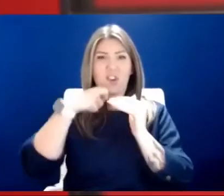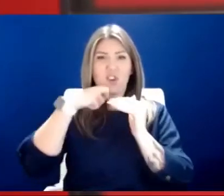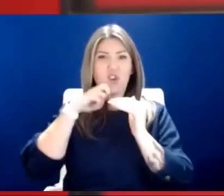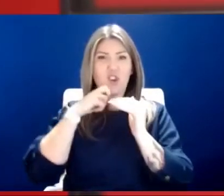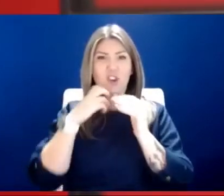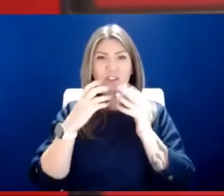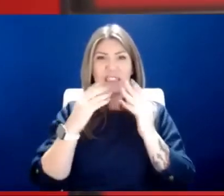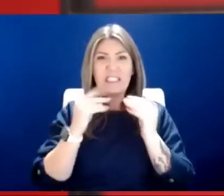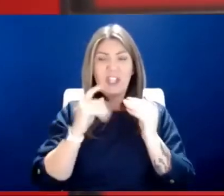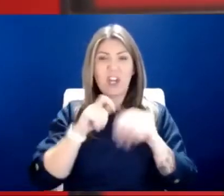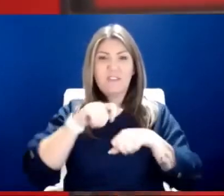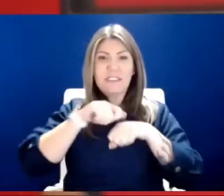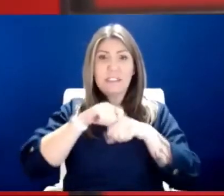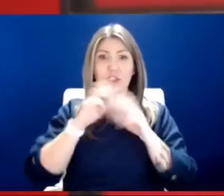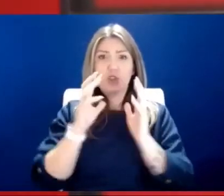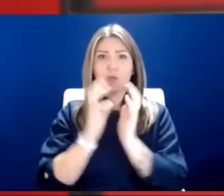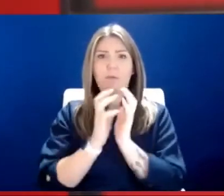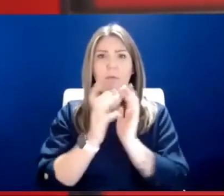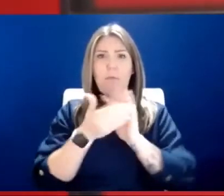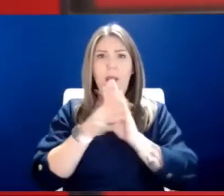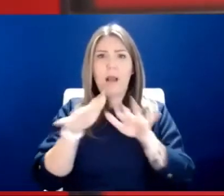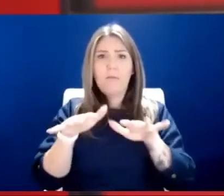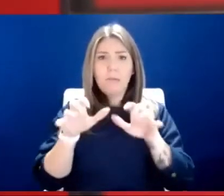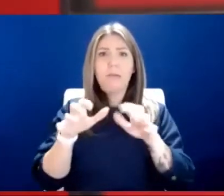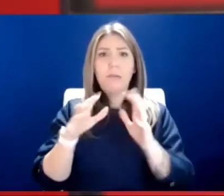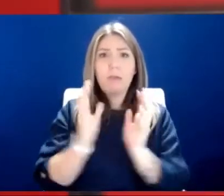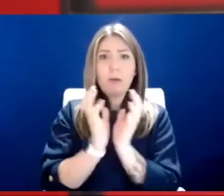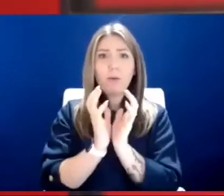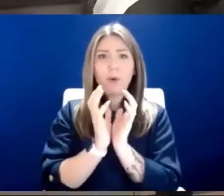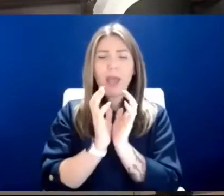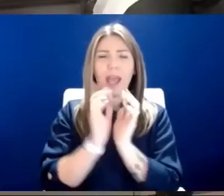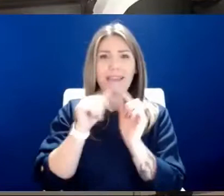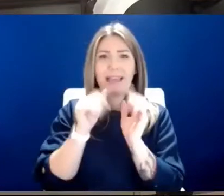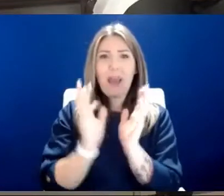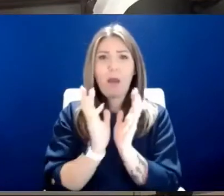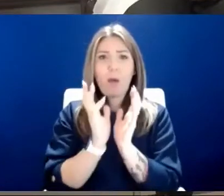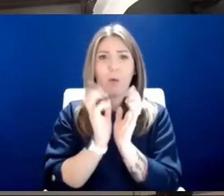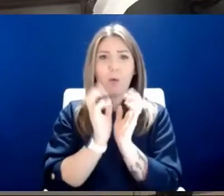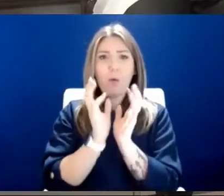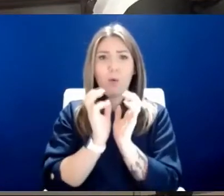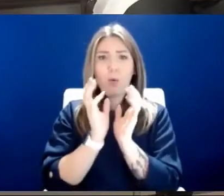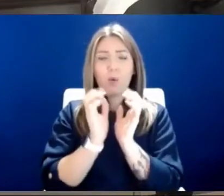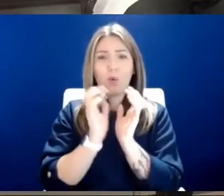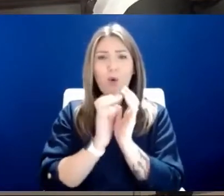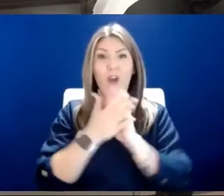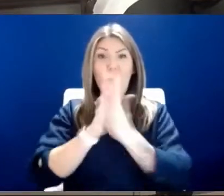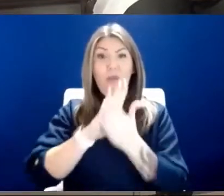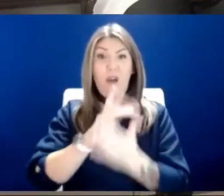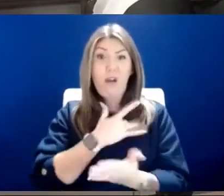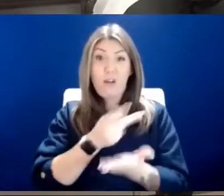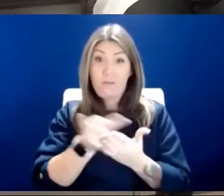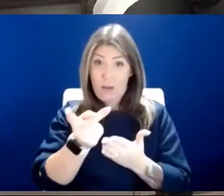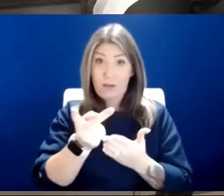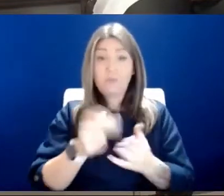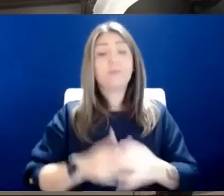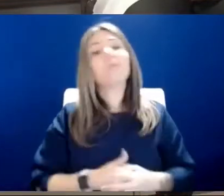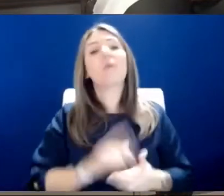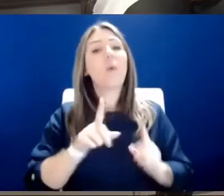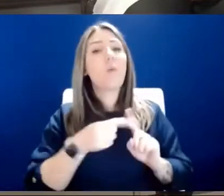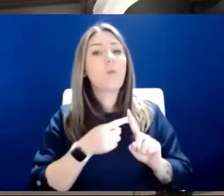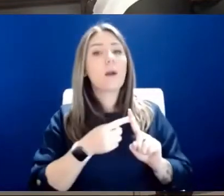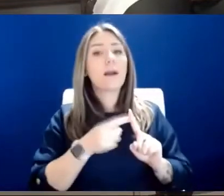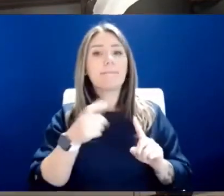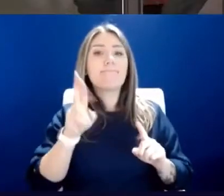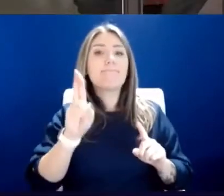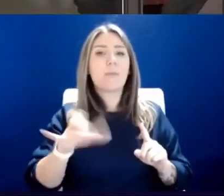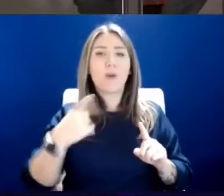muscles stiff, and as a result leads to heart failure. When we were talking to Gary, and I want to bring Gary back